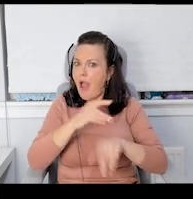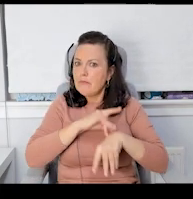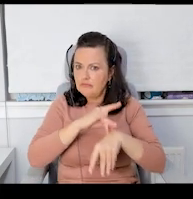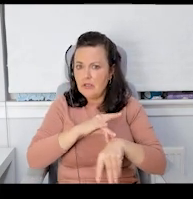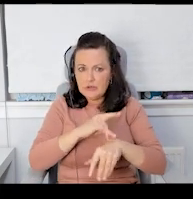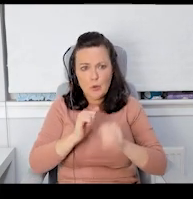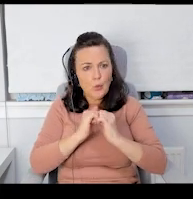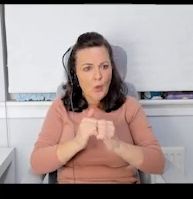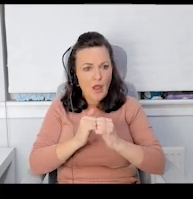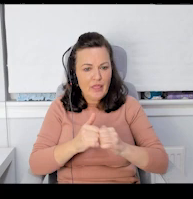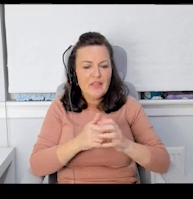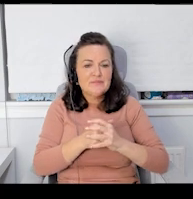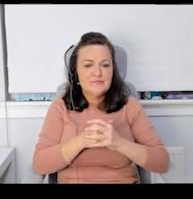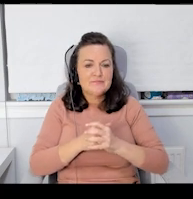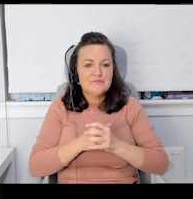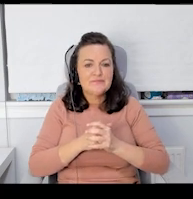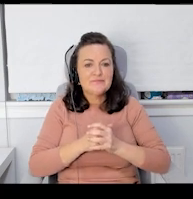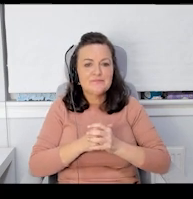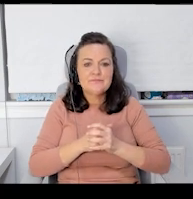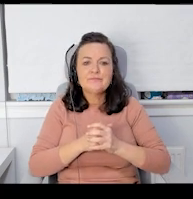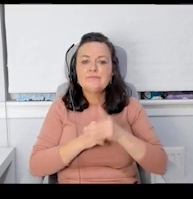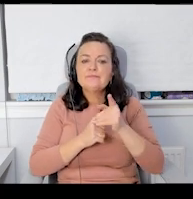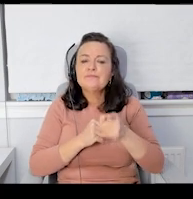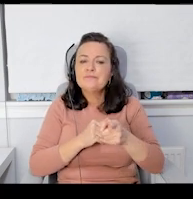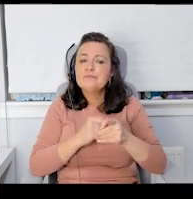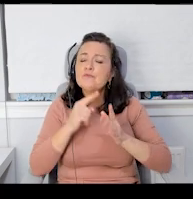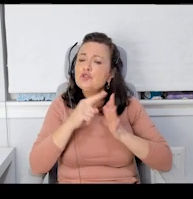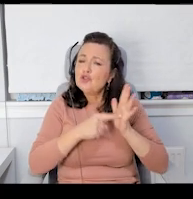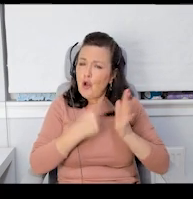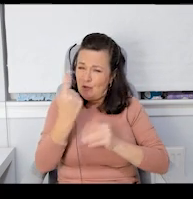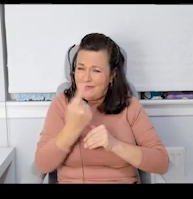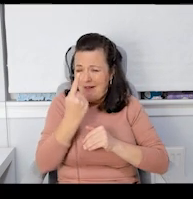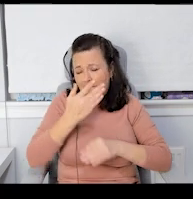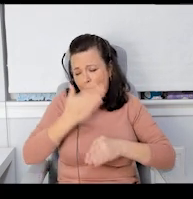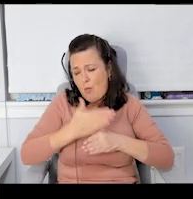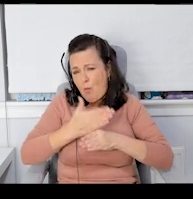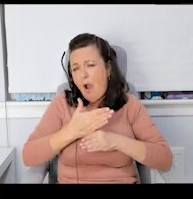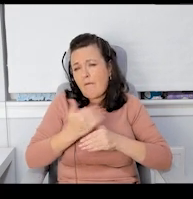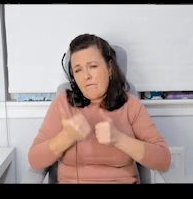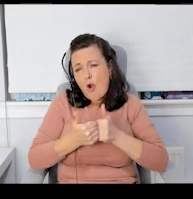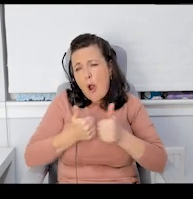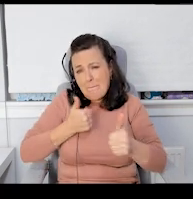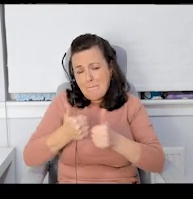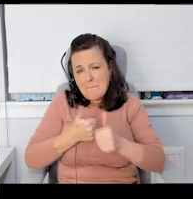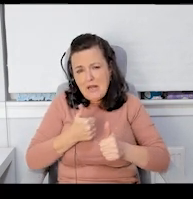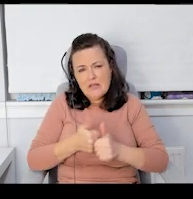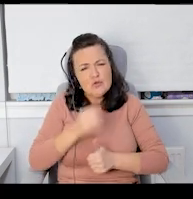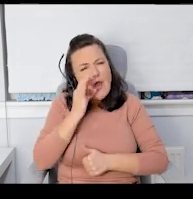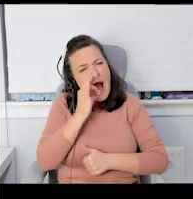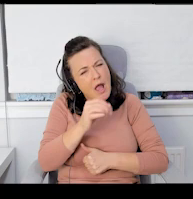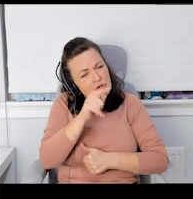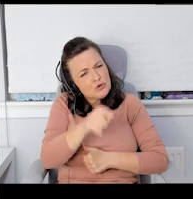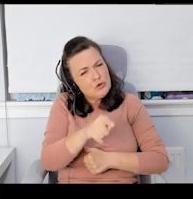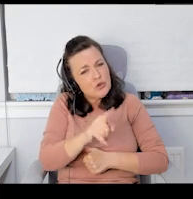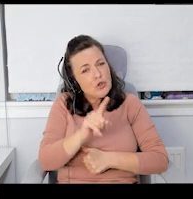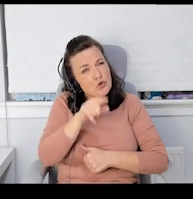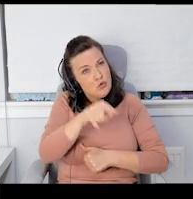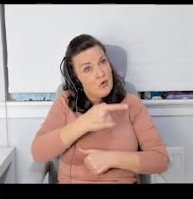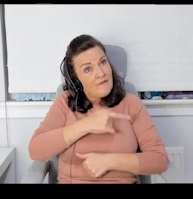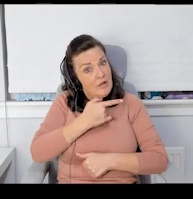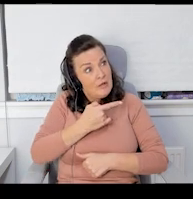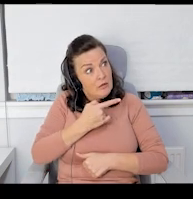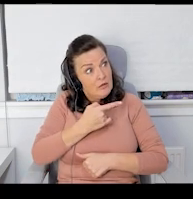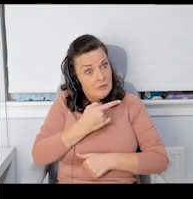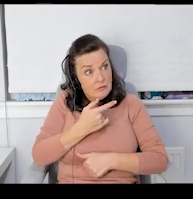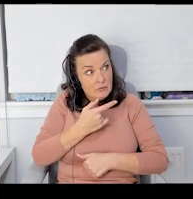bring yourself in now from an employer perspective. So how important is working with schools to drive the awareness of